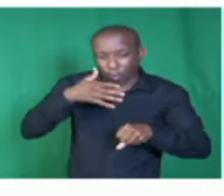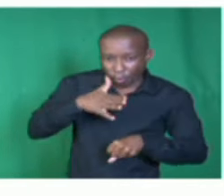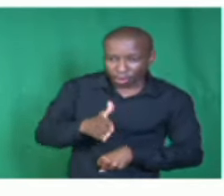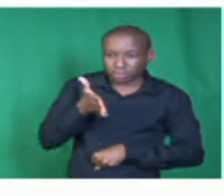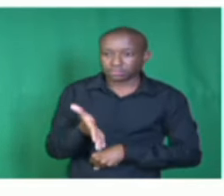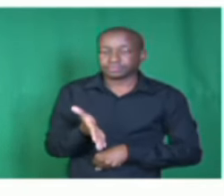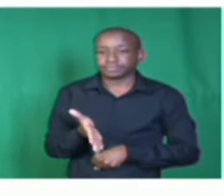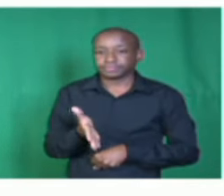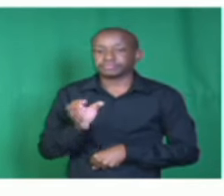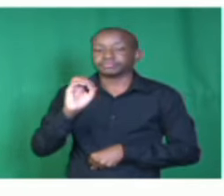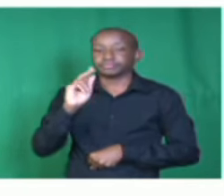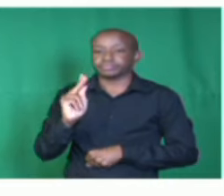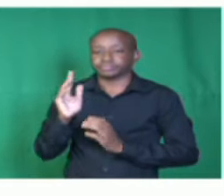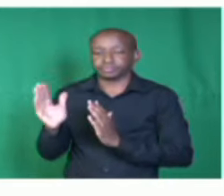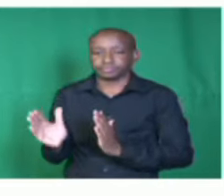Okay.